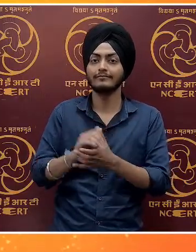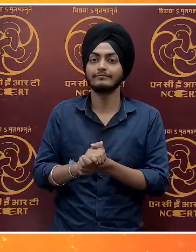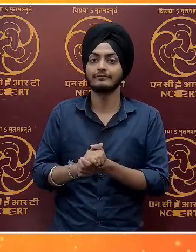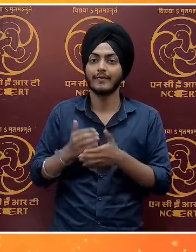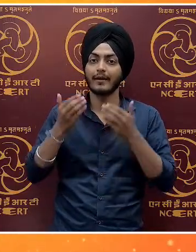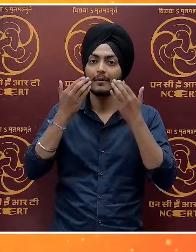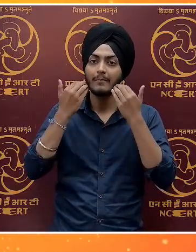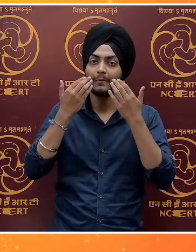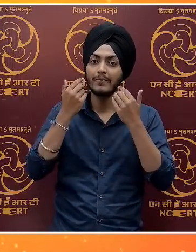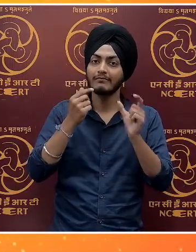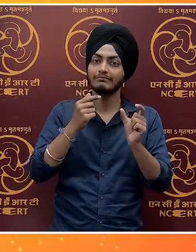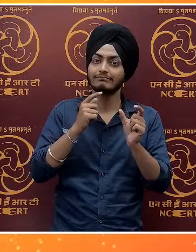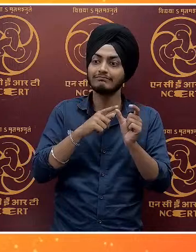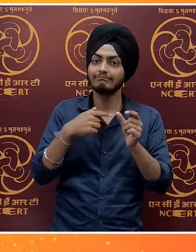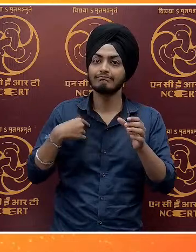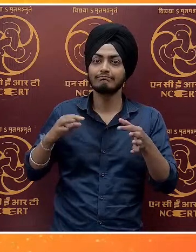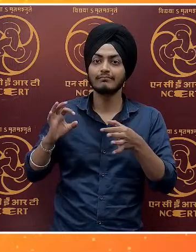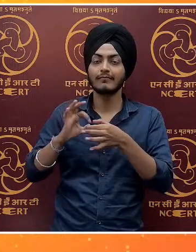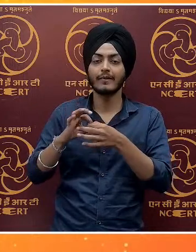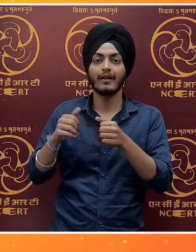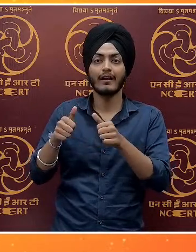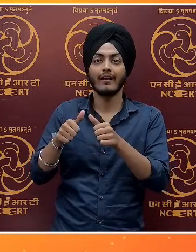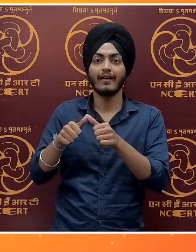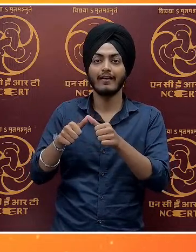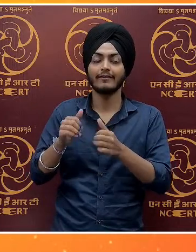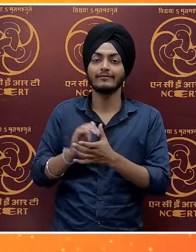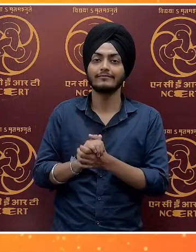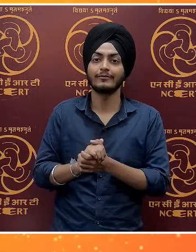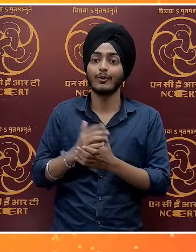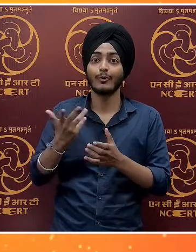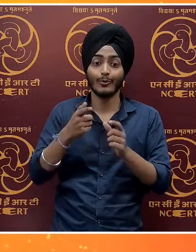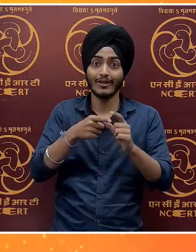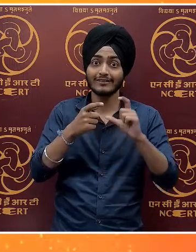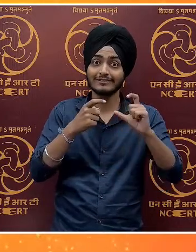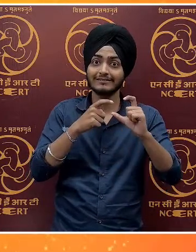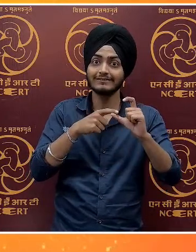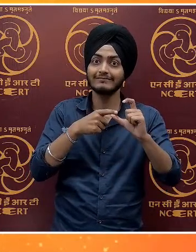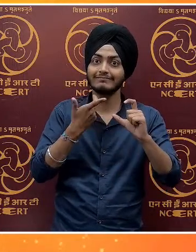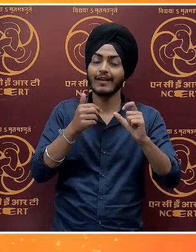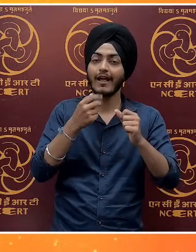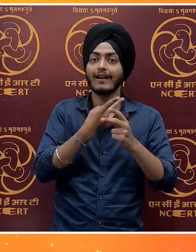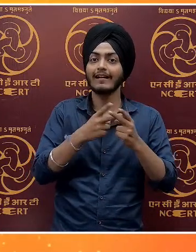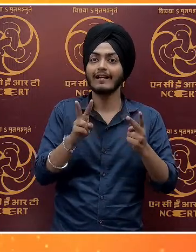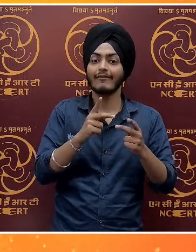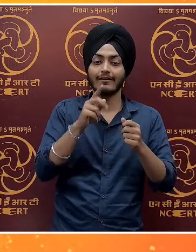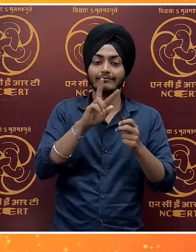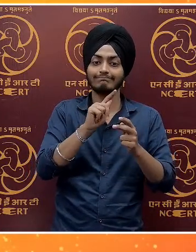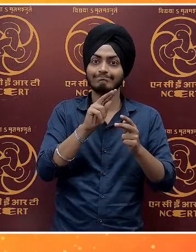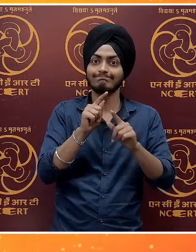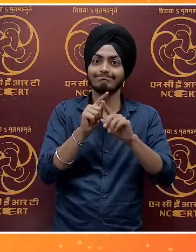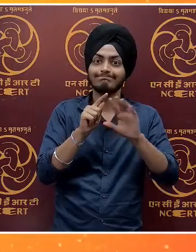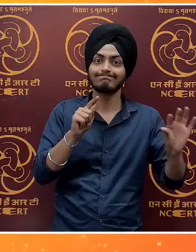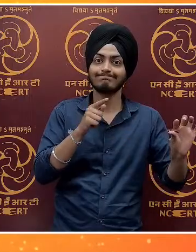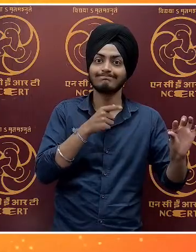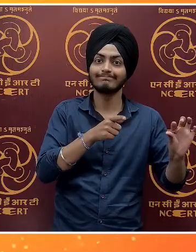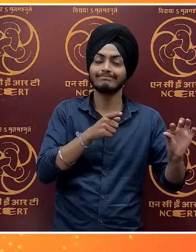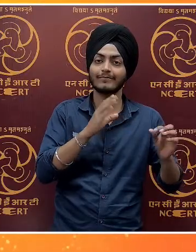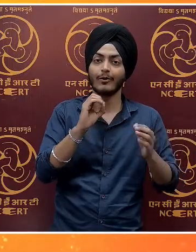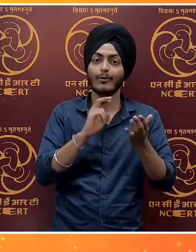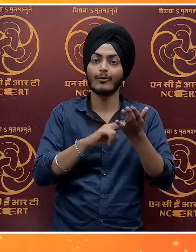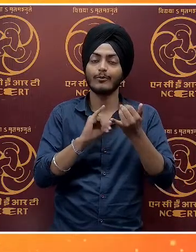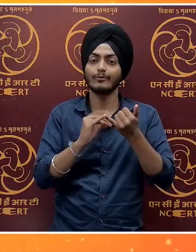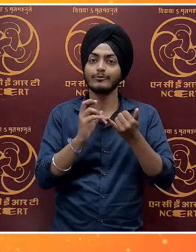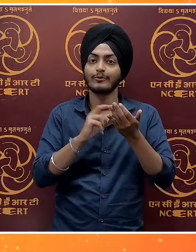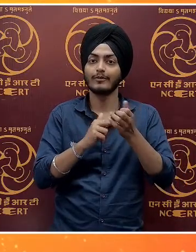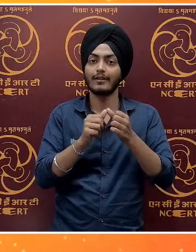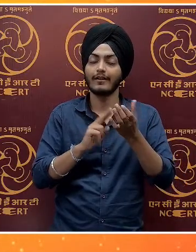Cat. A cat. A cat. It's a consonant. It's a consonant sound. Uniform. That's tricky.